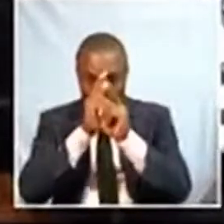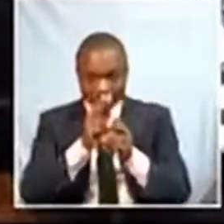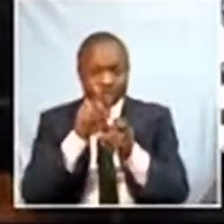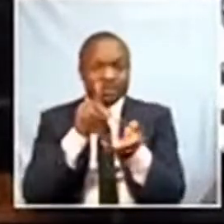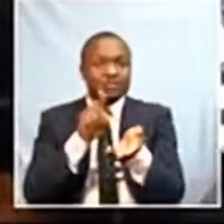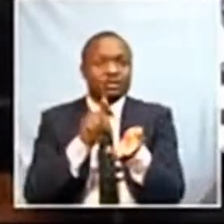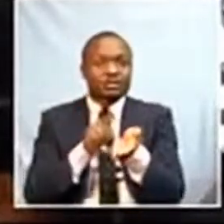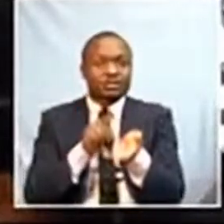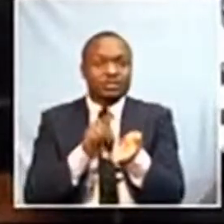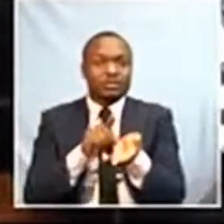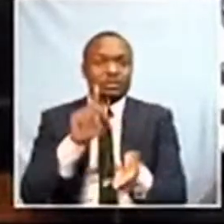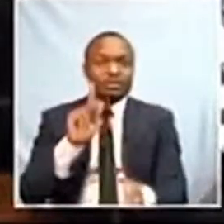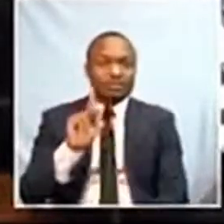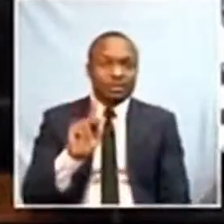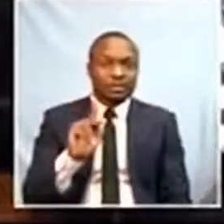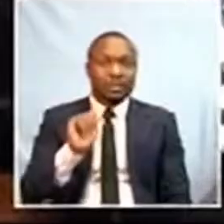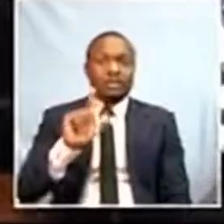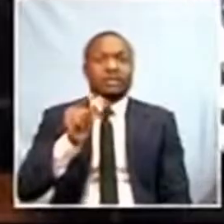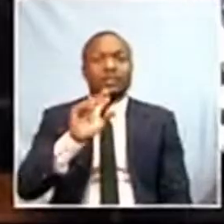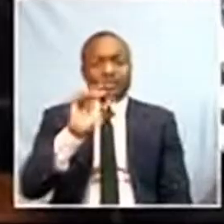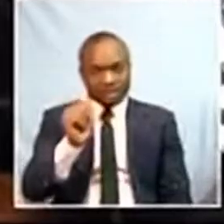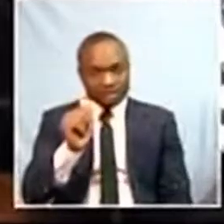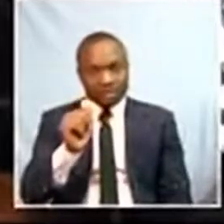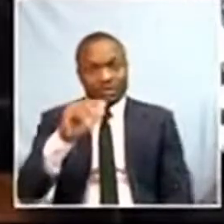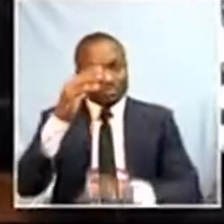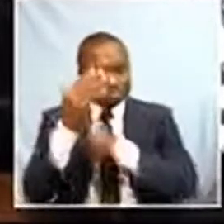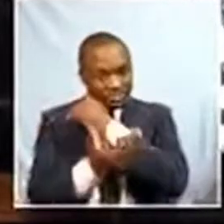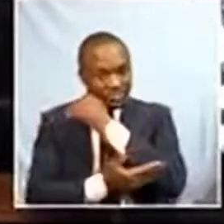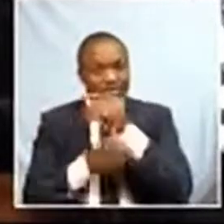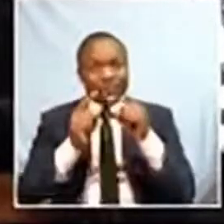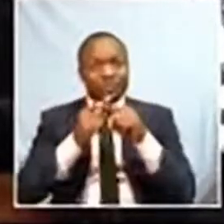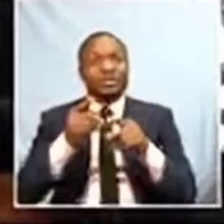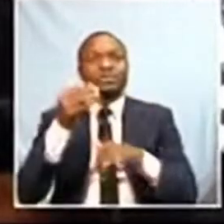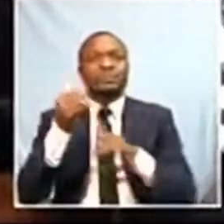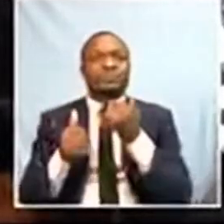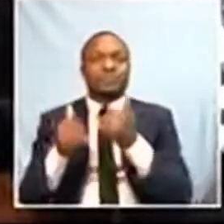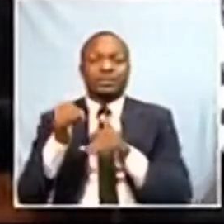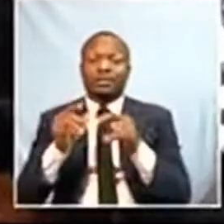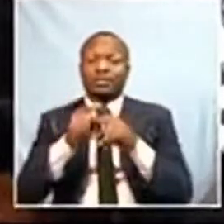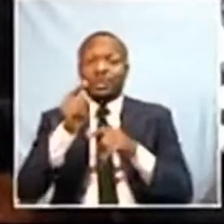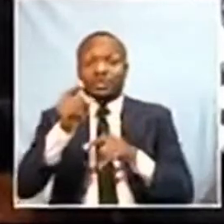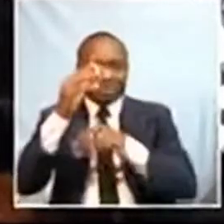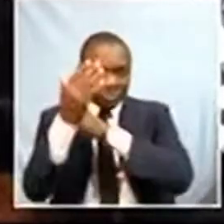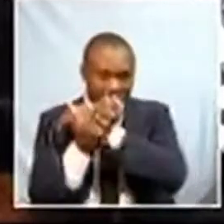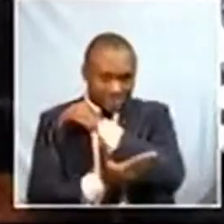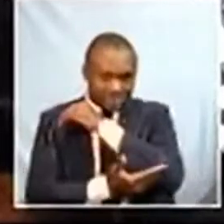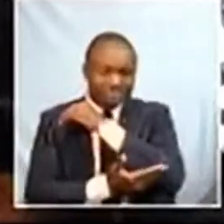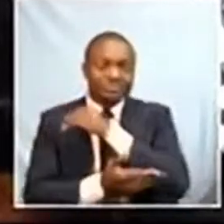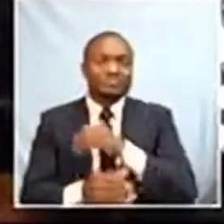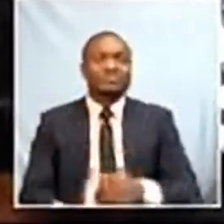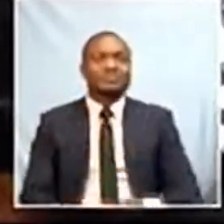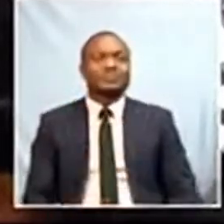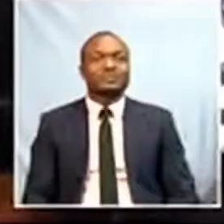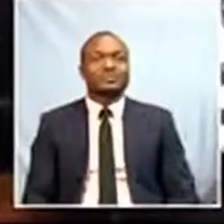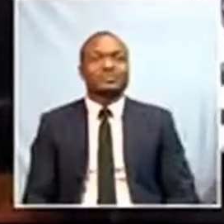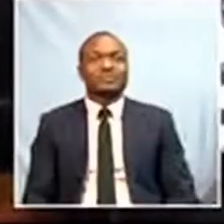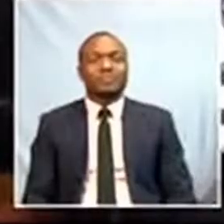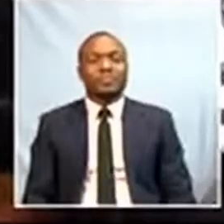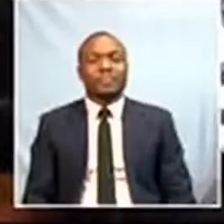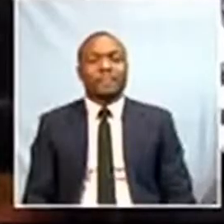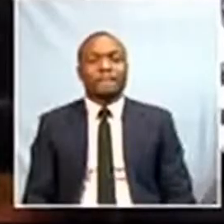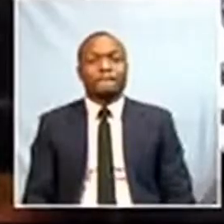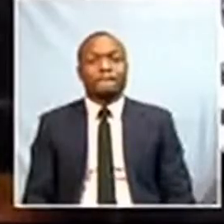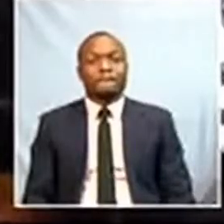Dr. Garida. Sir, you are welcome. Thank you, sir. Though we are winding up, but you are welcome. Better late than never,